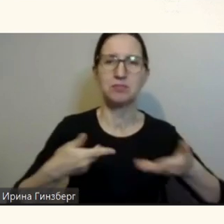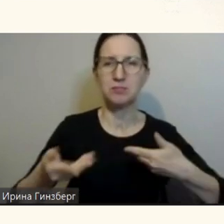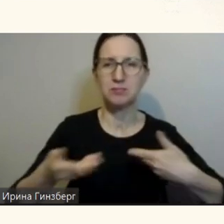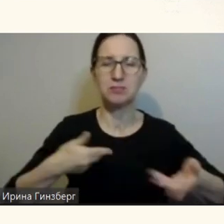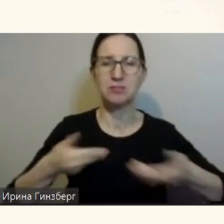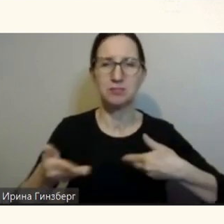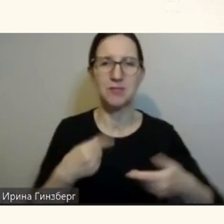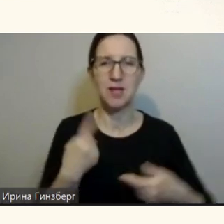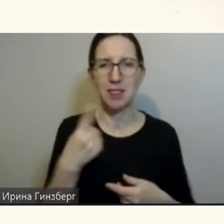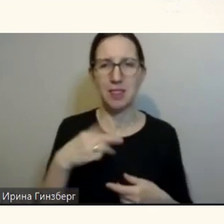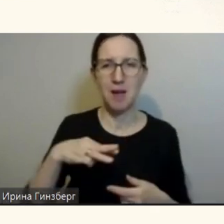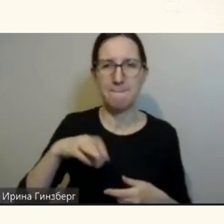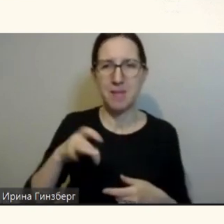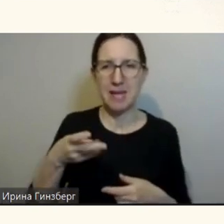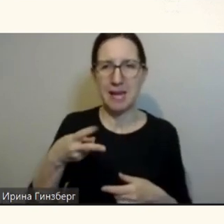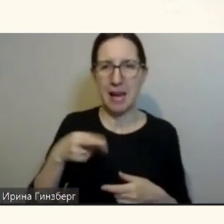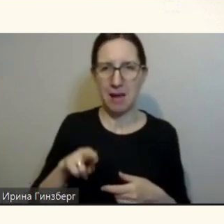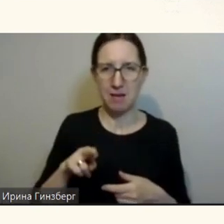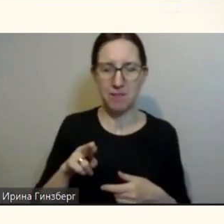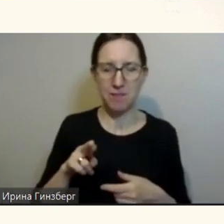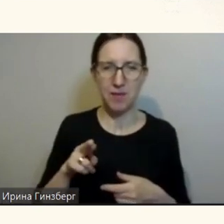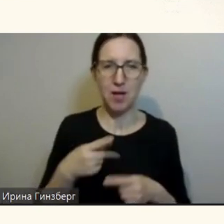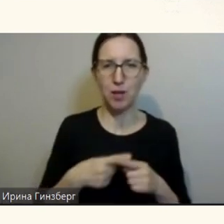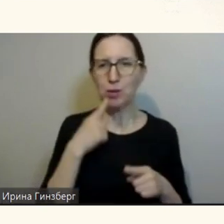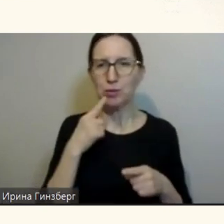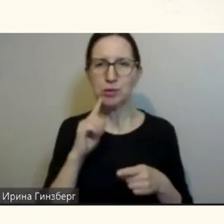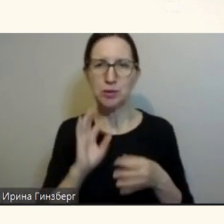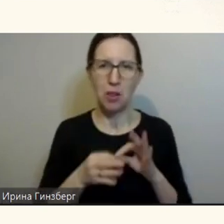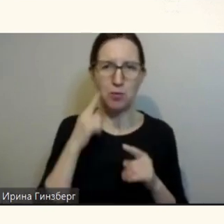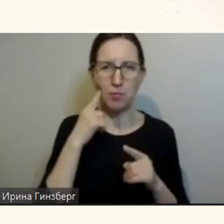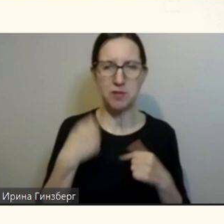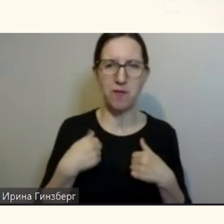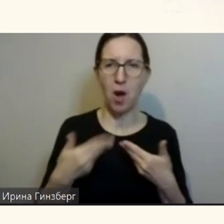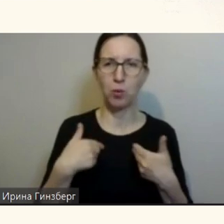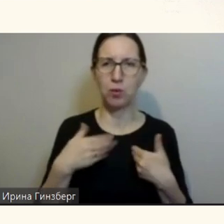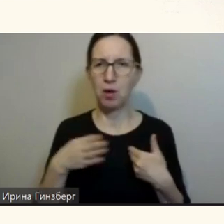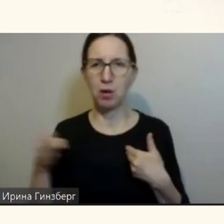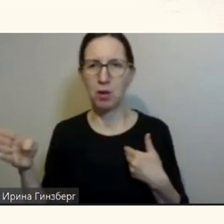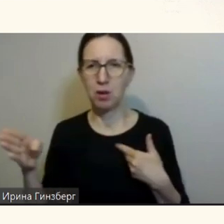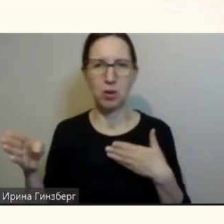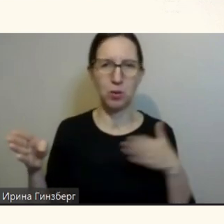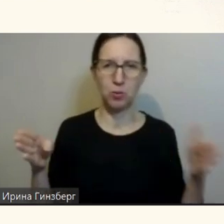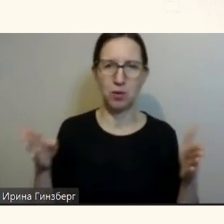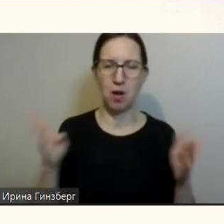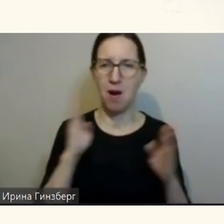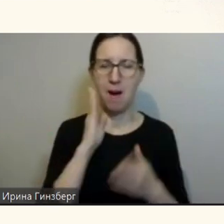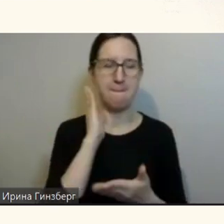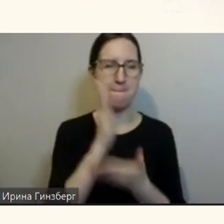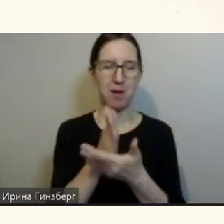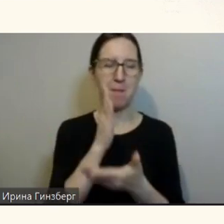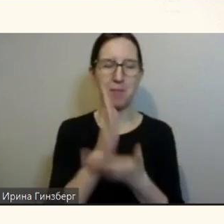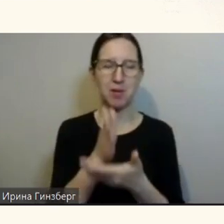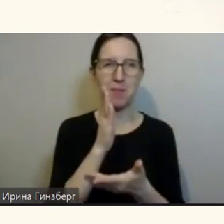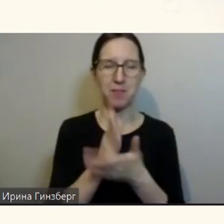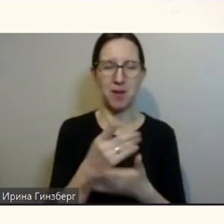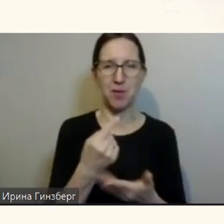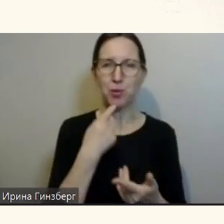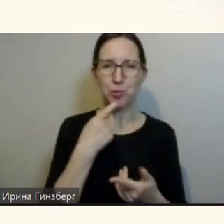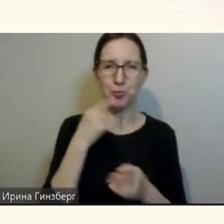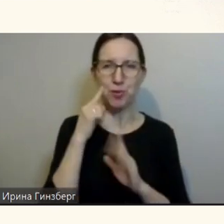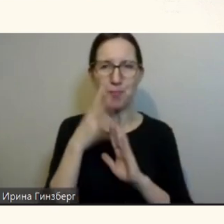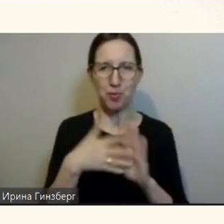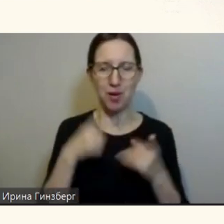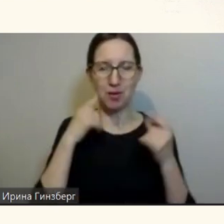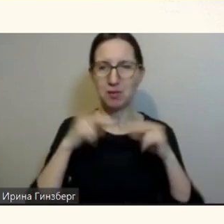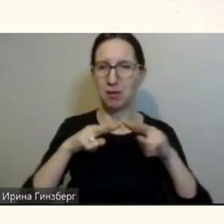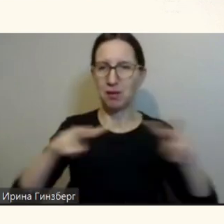how to walk in a straight line. So you need all the help you can get. And the two people in the back, they're the PAs,